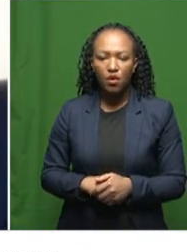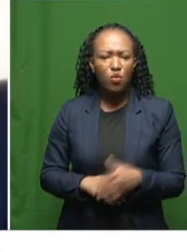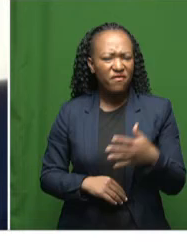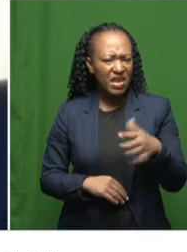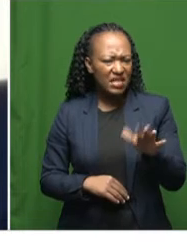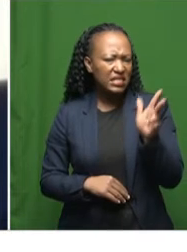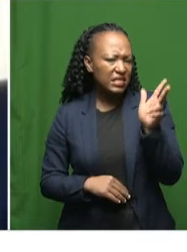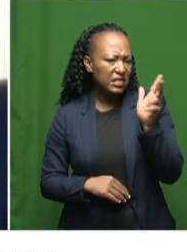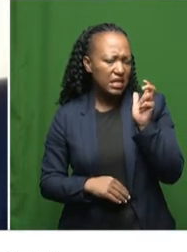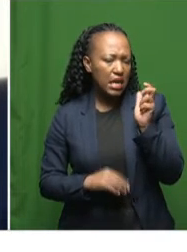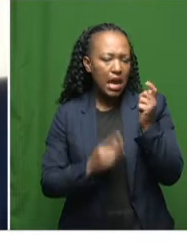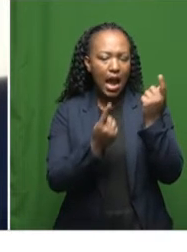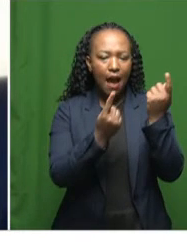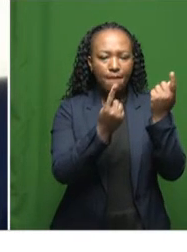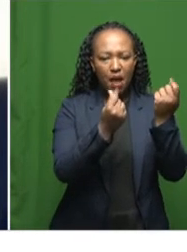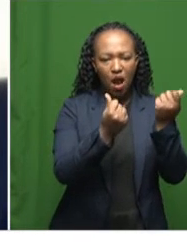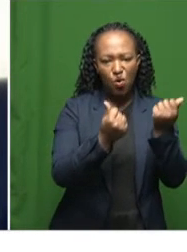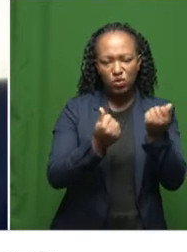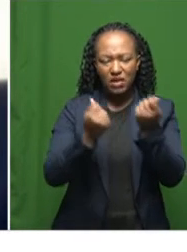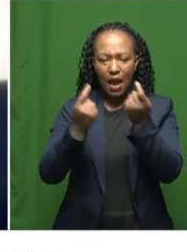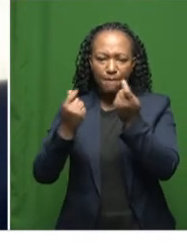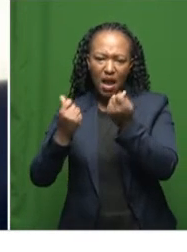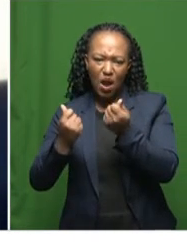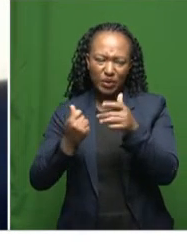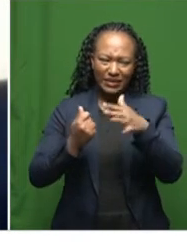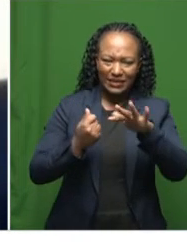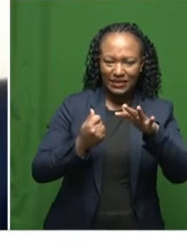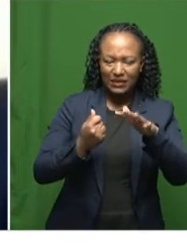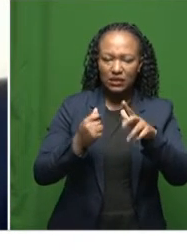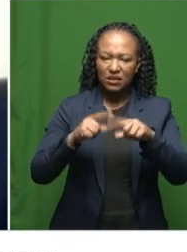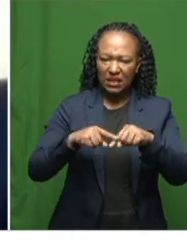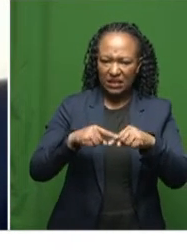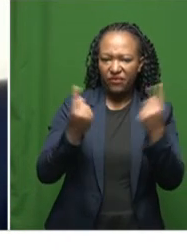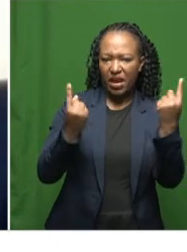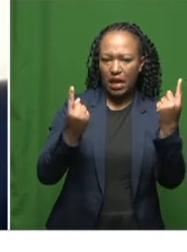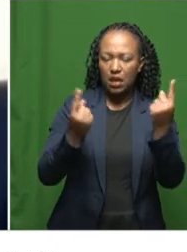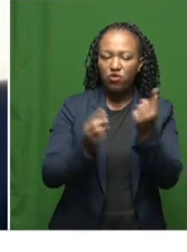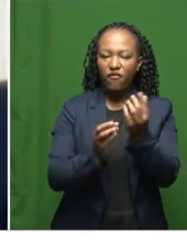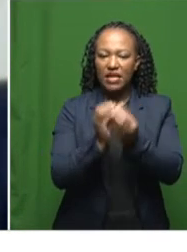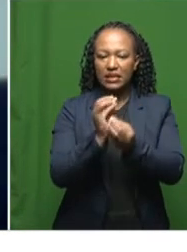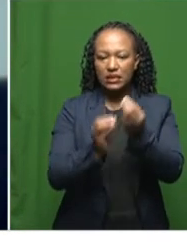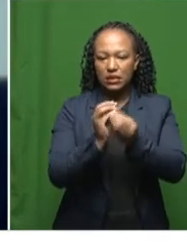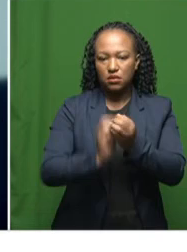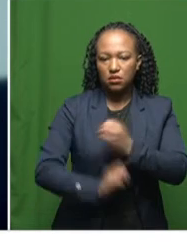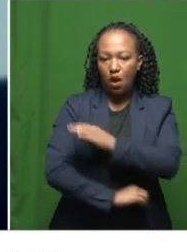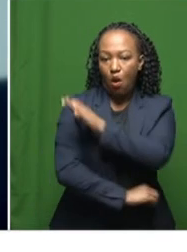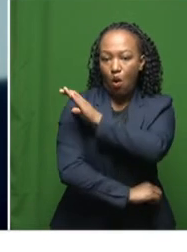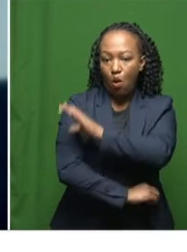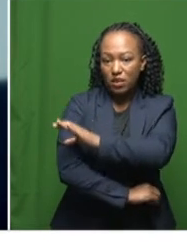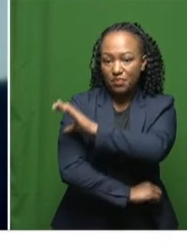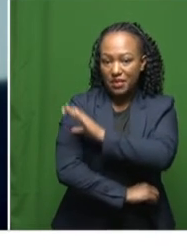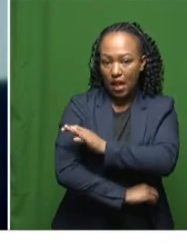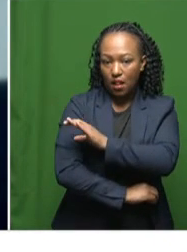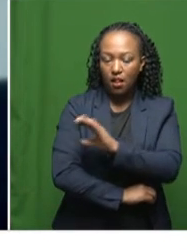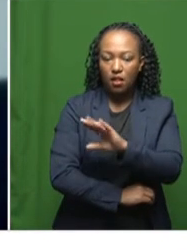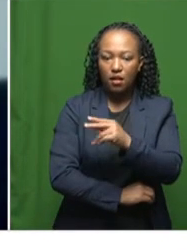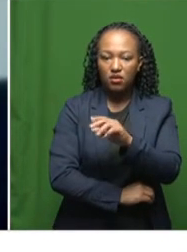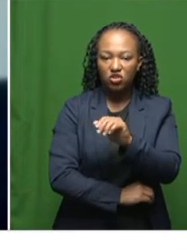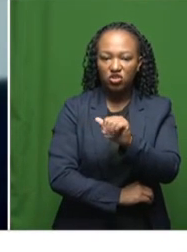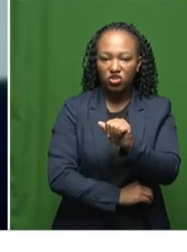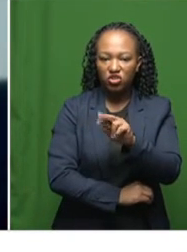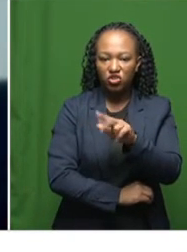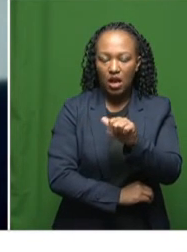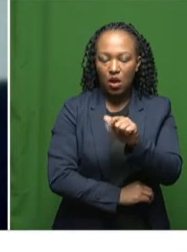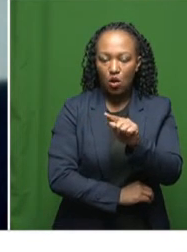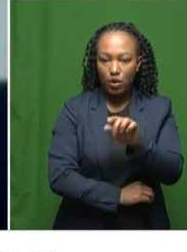comes to the estimated cost of repair to the Charlotte Maxeke Hospital. So which is the correct amount? How much